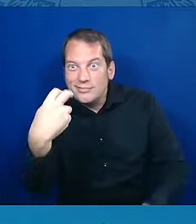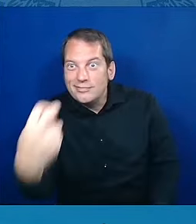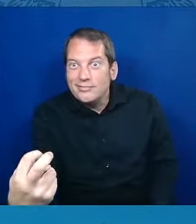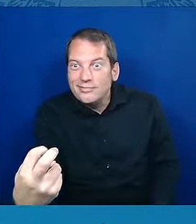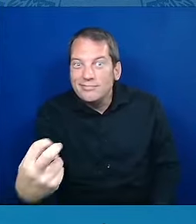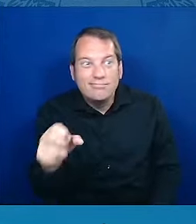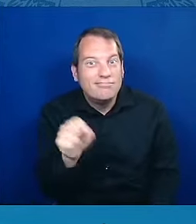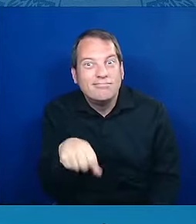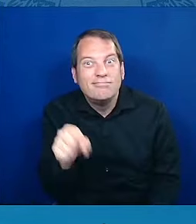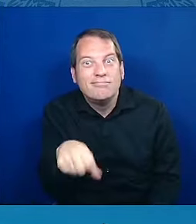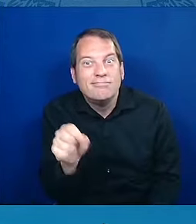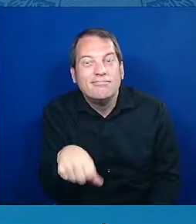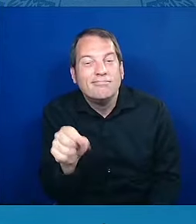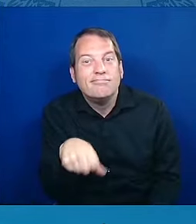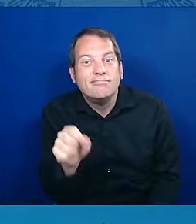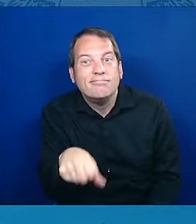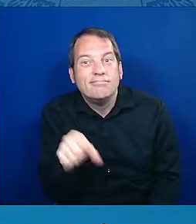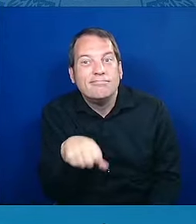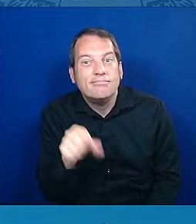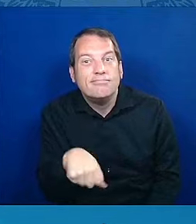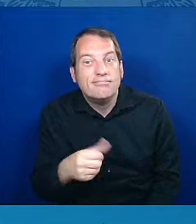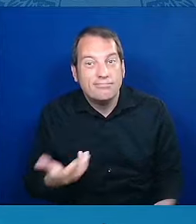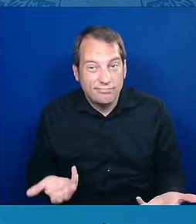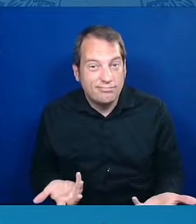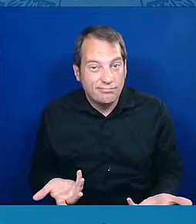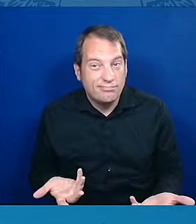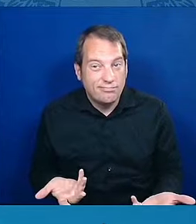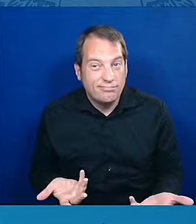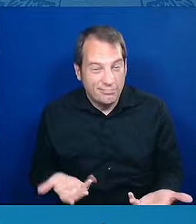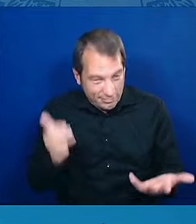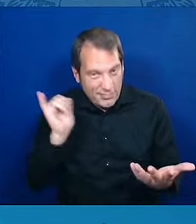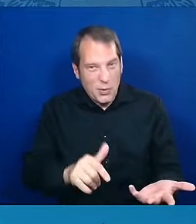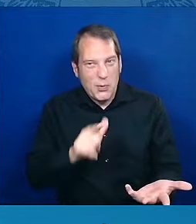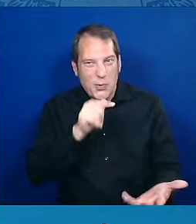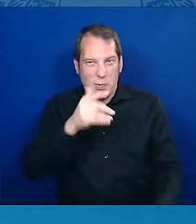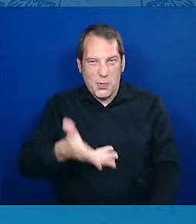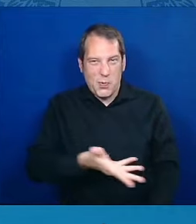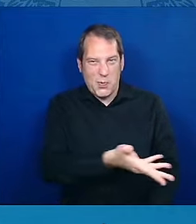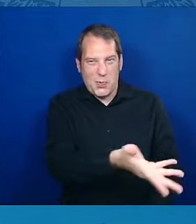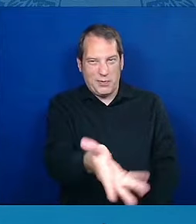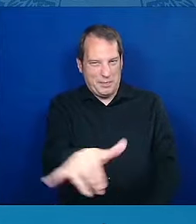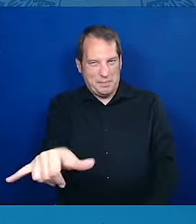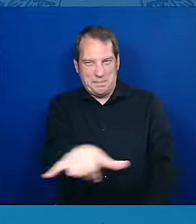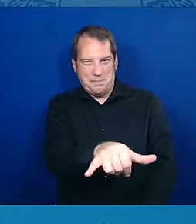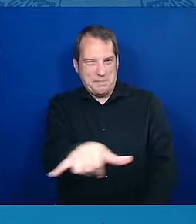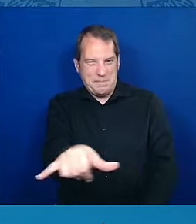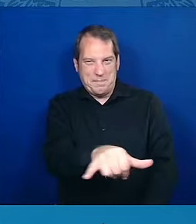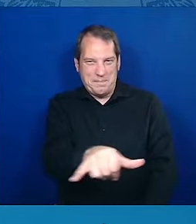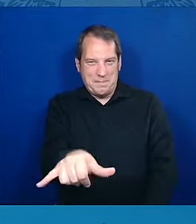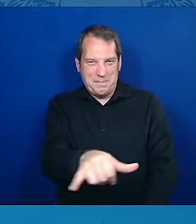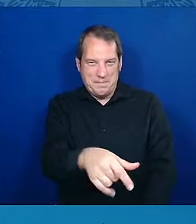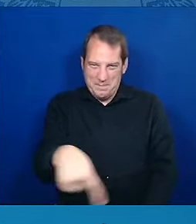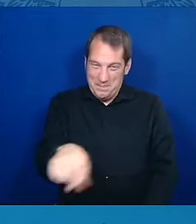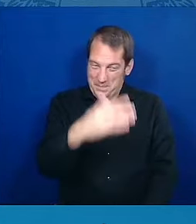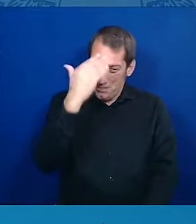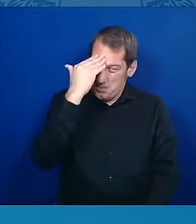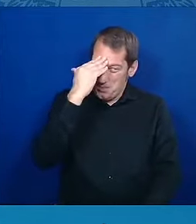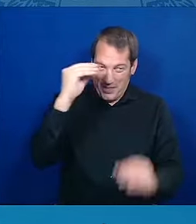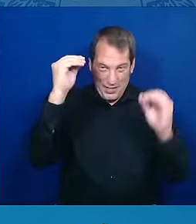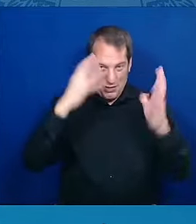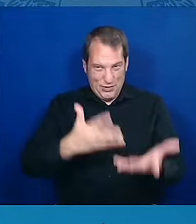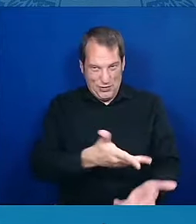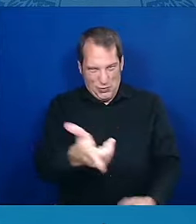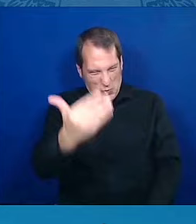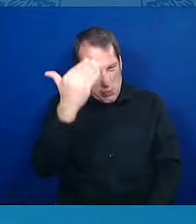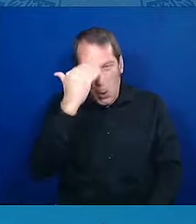And that's who you are. I know who you are. I know who you are. This work is personal, and it